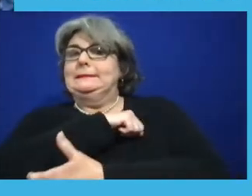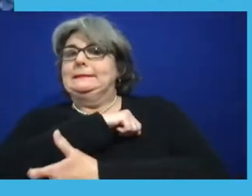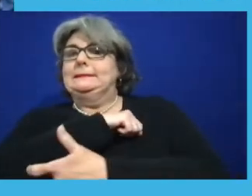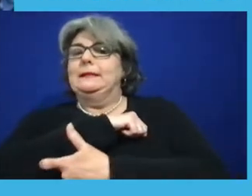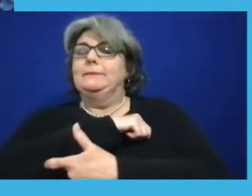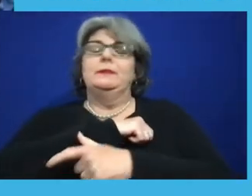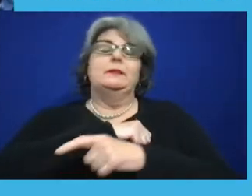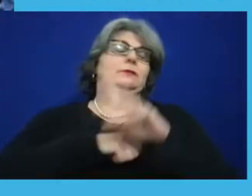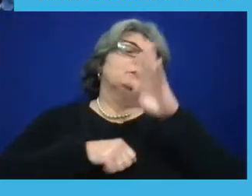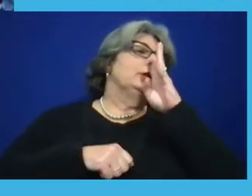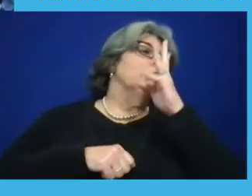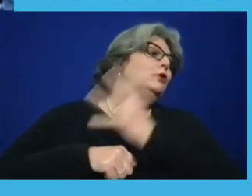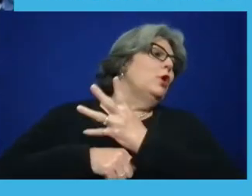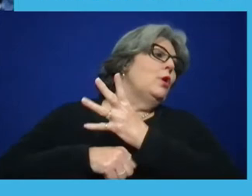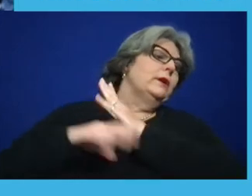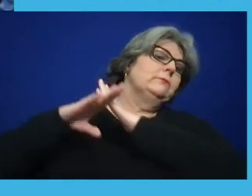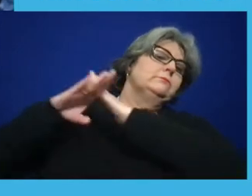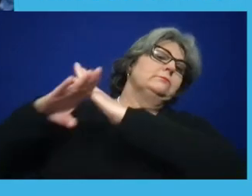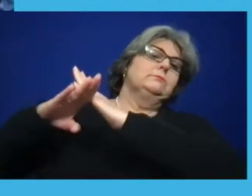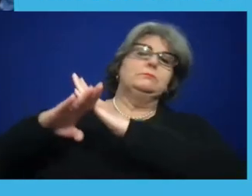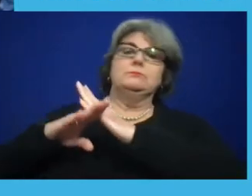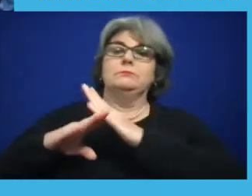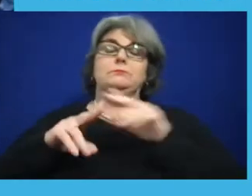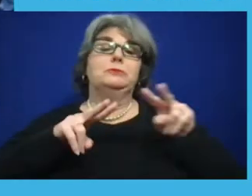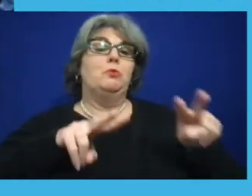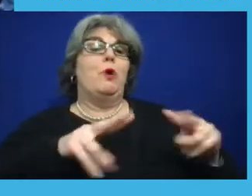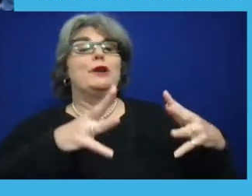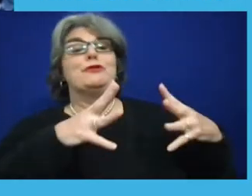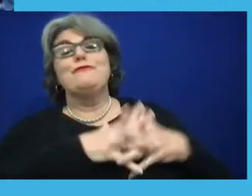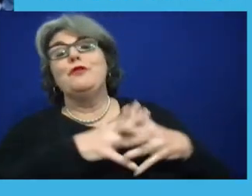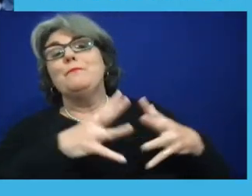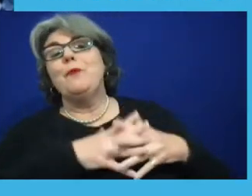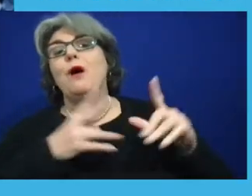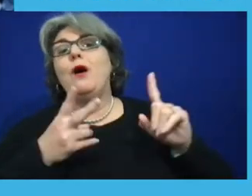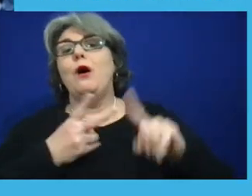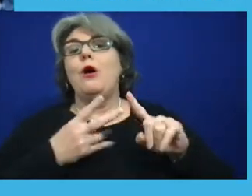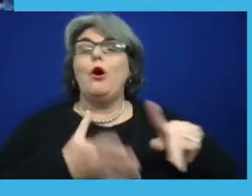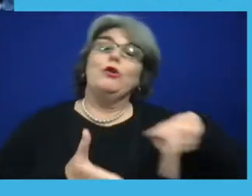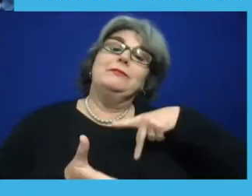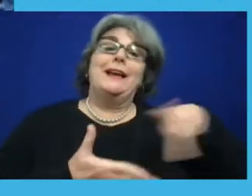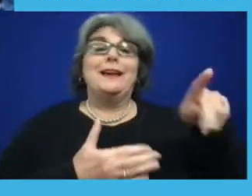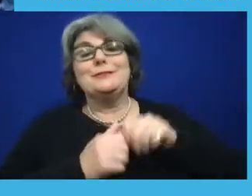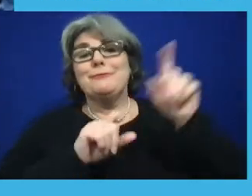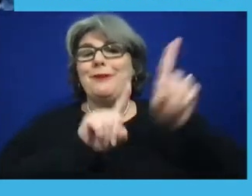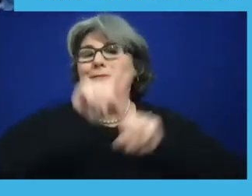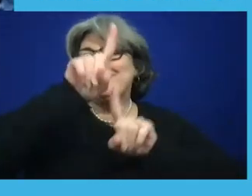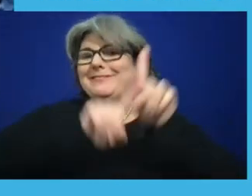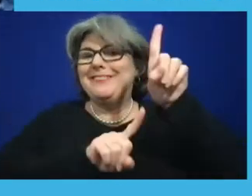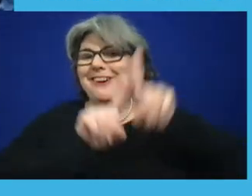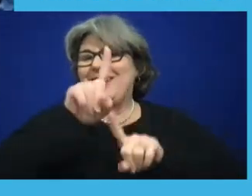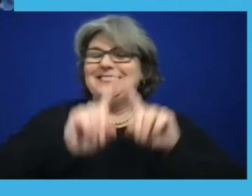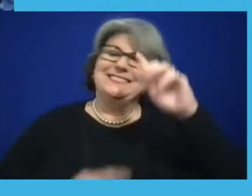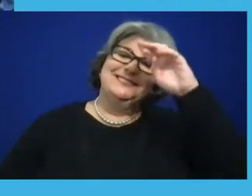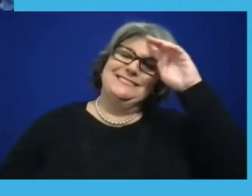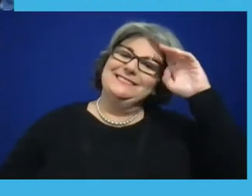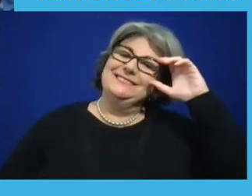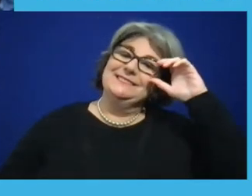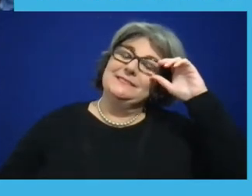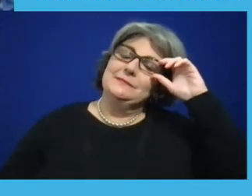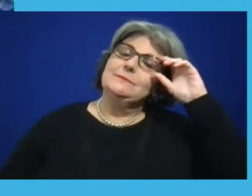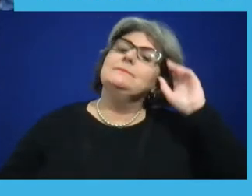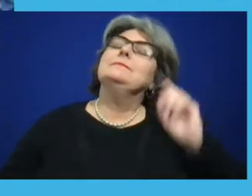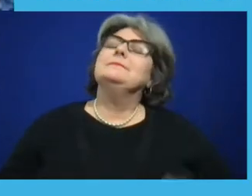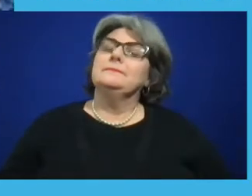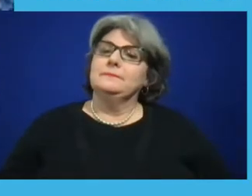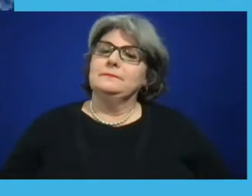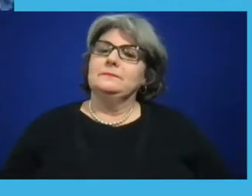I understand why it might be tempting sometimes just to tune out, to watch football or